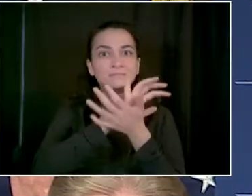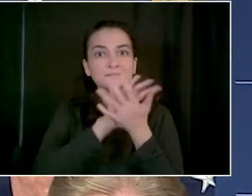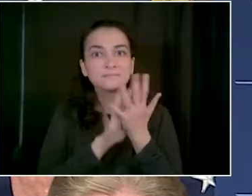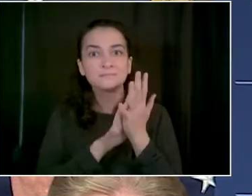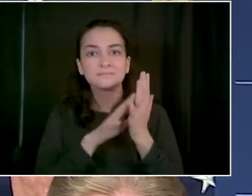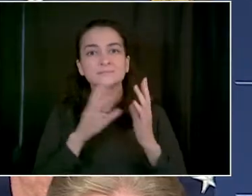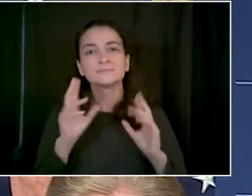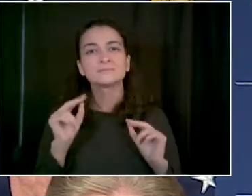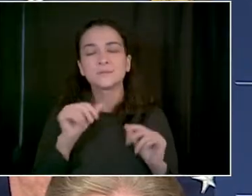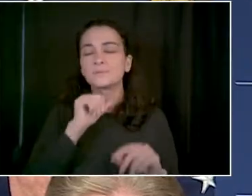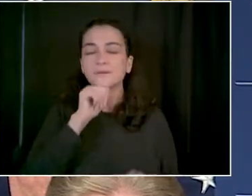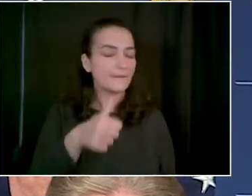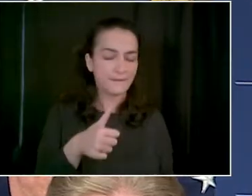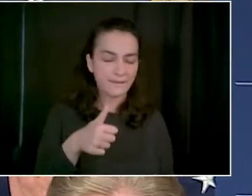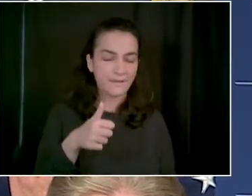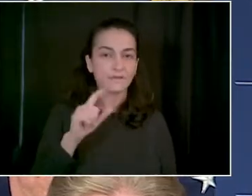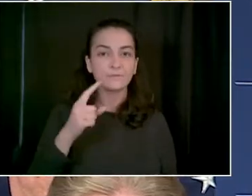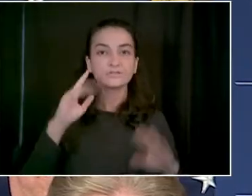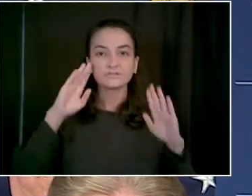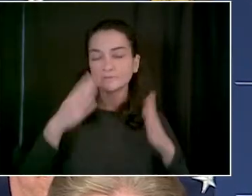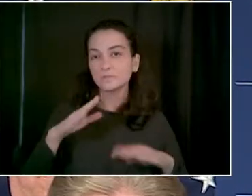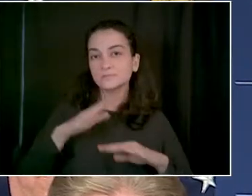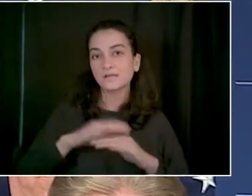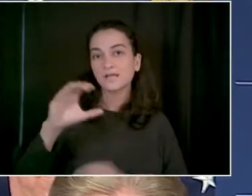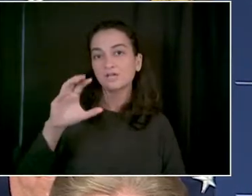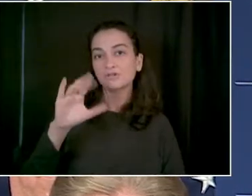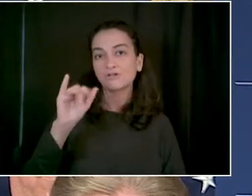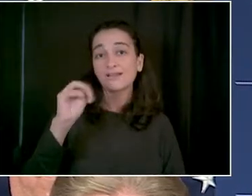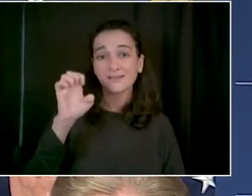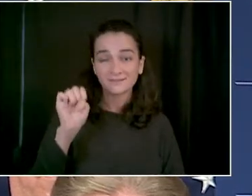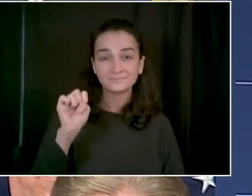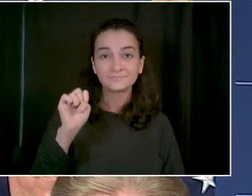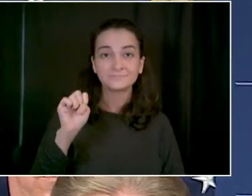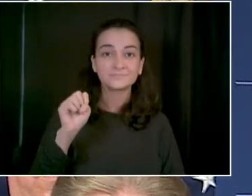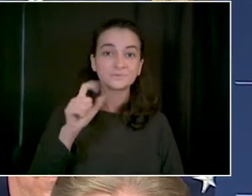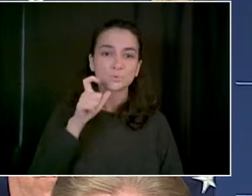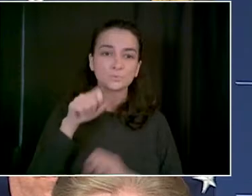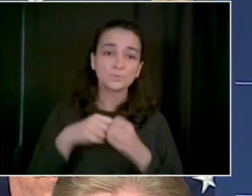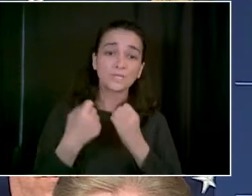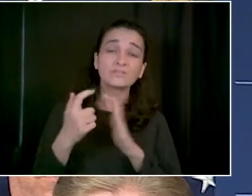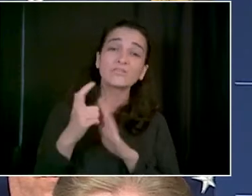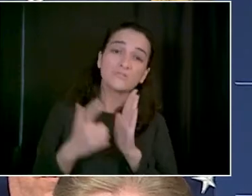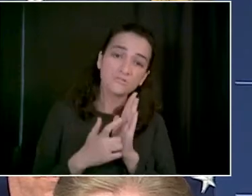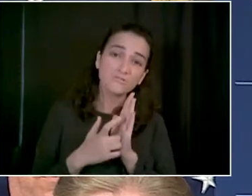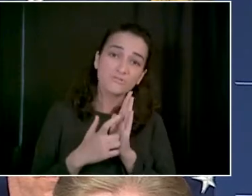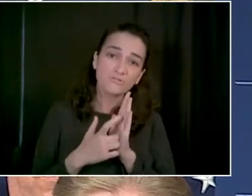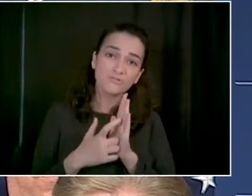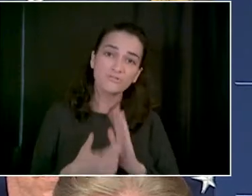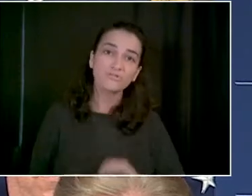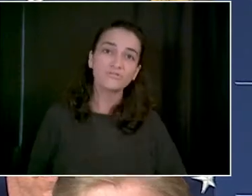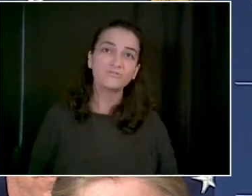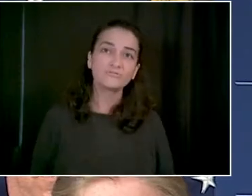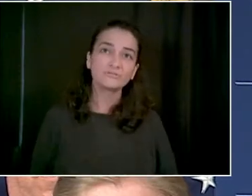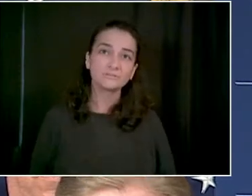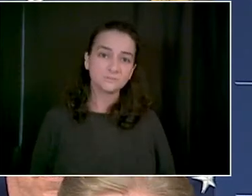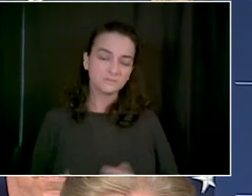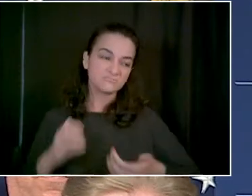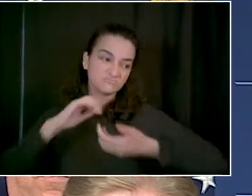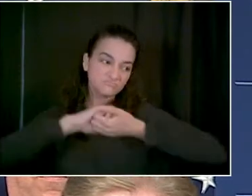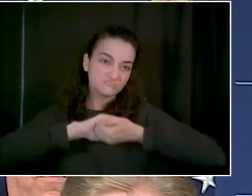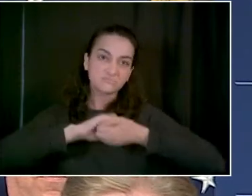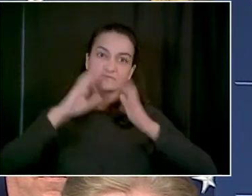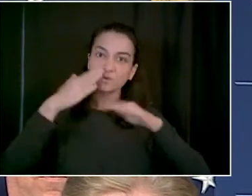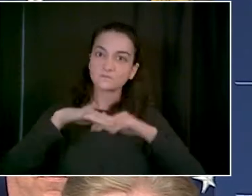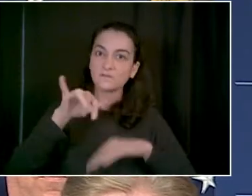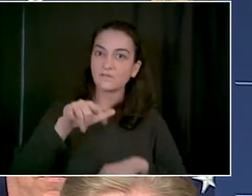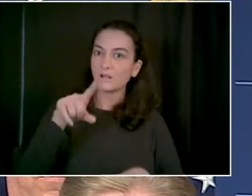we collaborate with ICE for criminal investigations. And we're going to continue to do that, like we do with HSI,